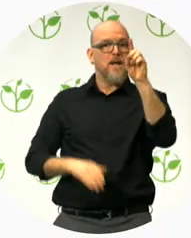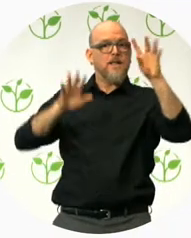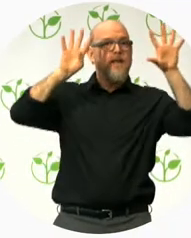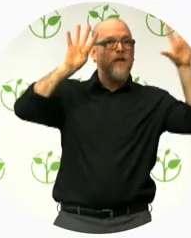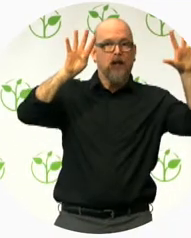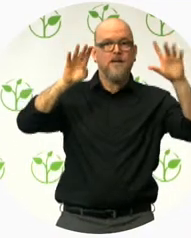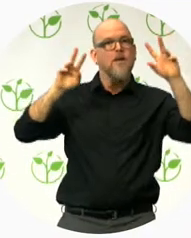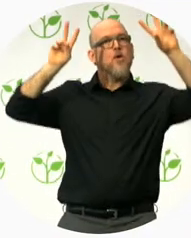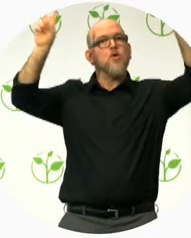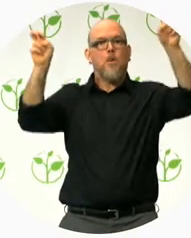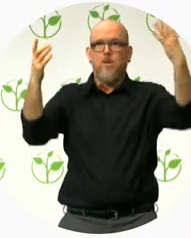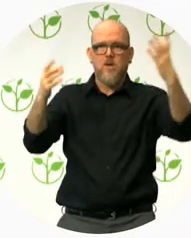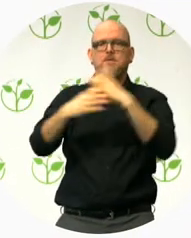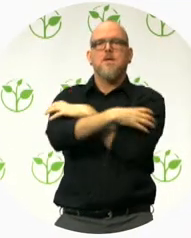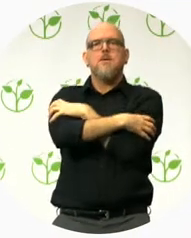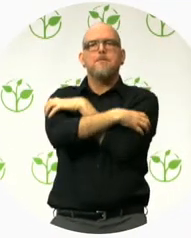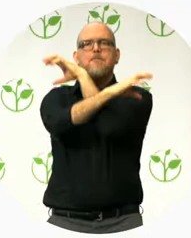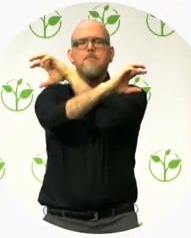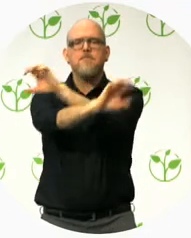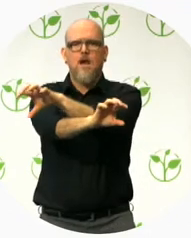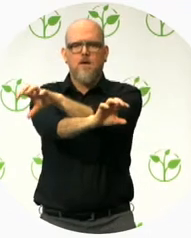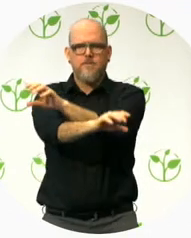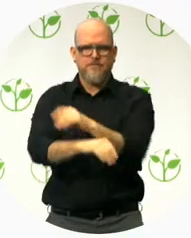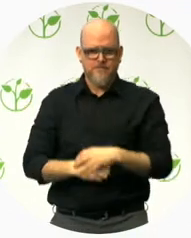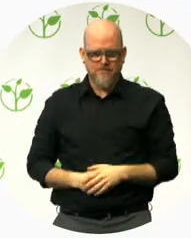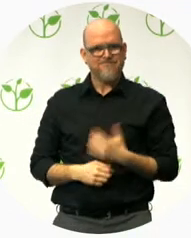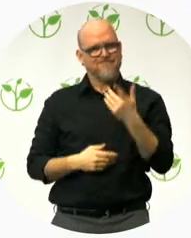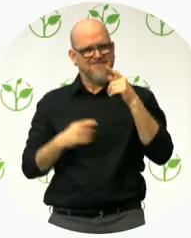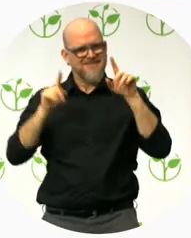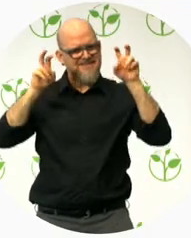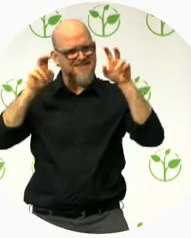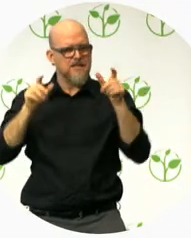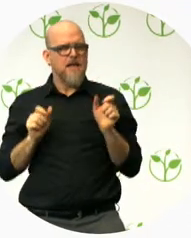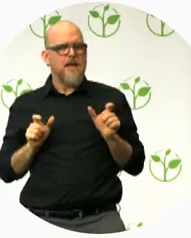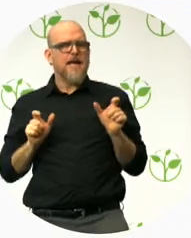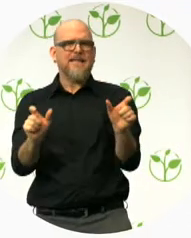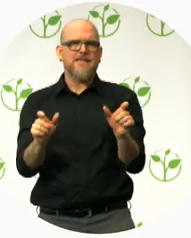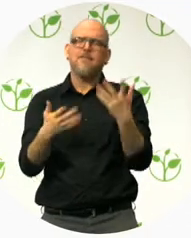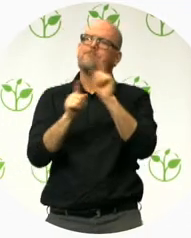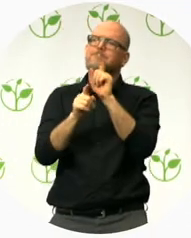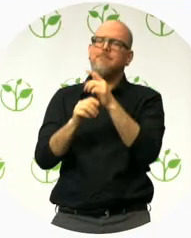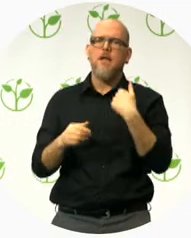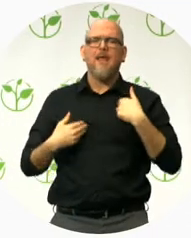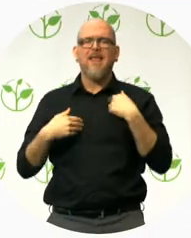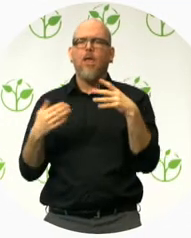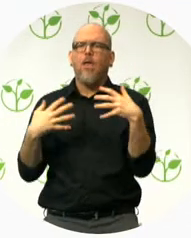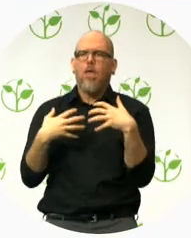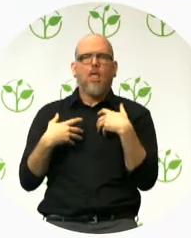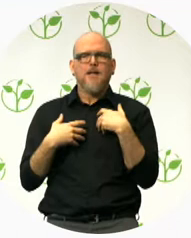is resilience. Next year is empowerment. So I'm already sharing this with you in order